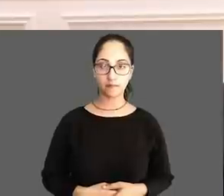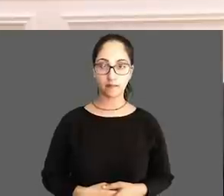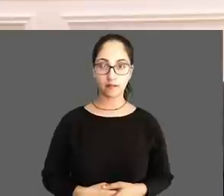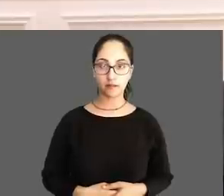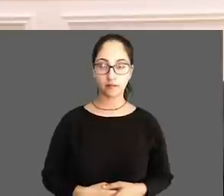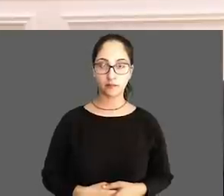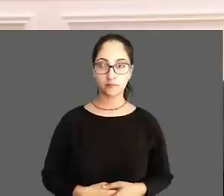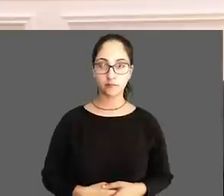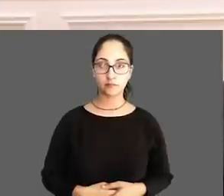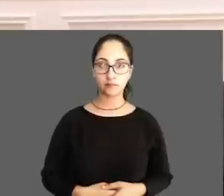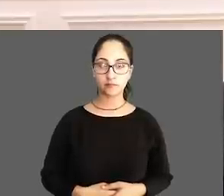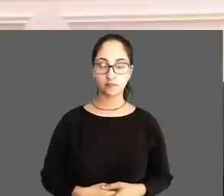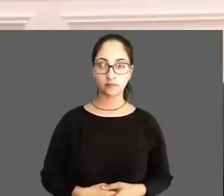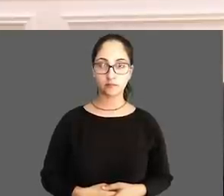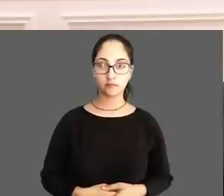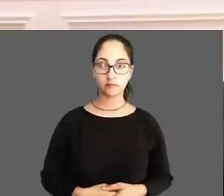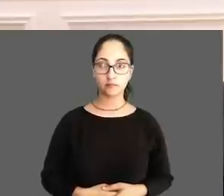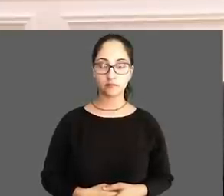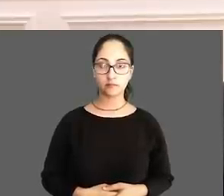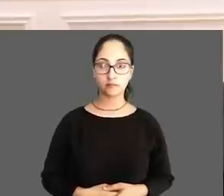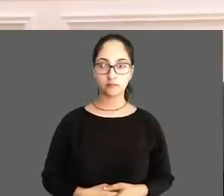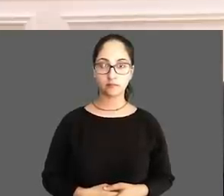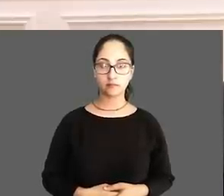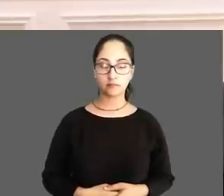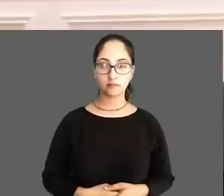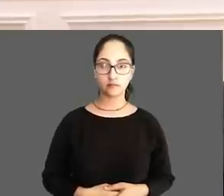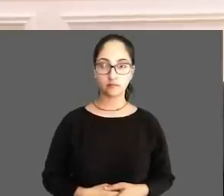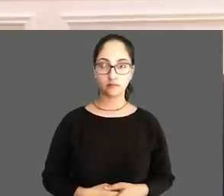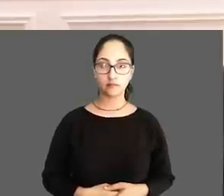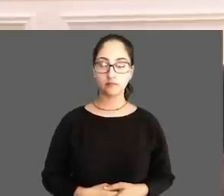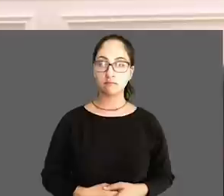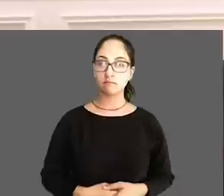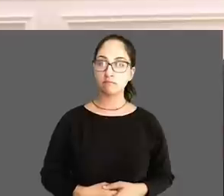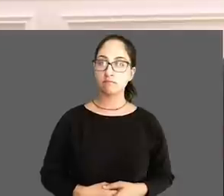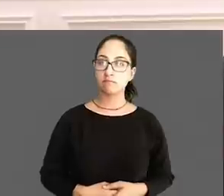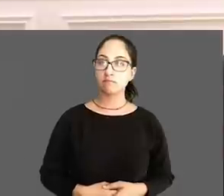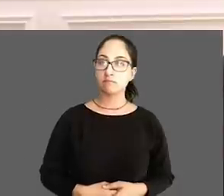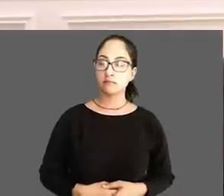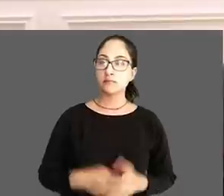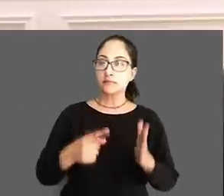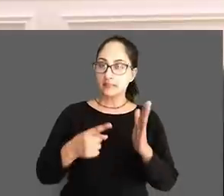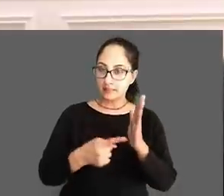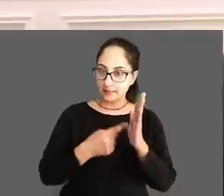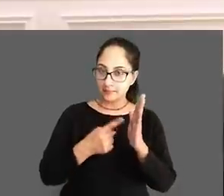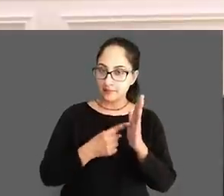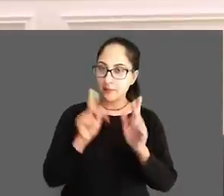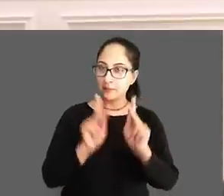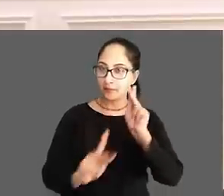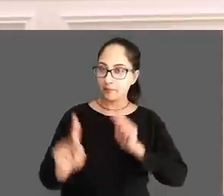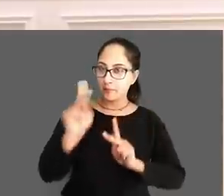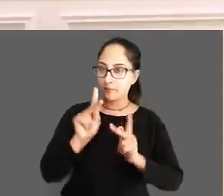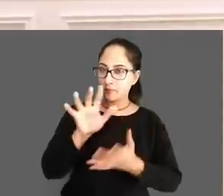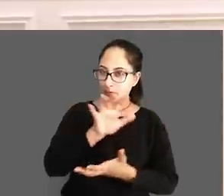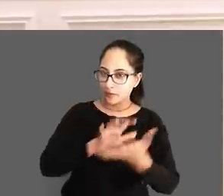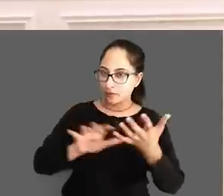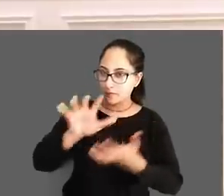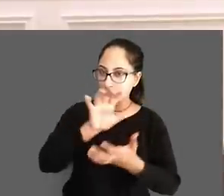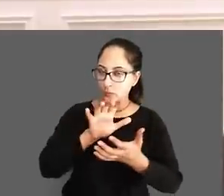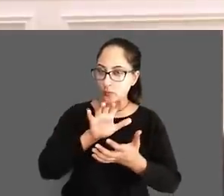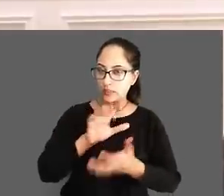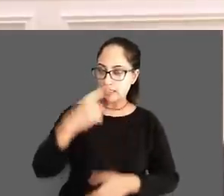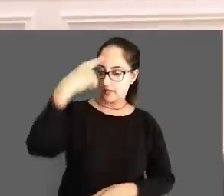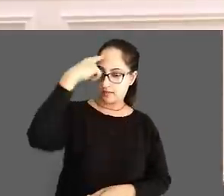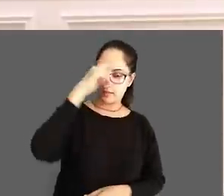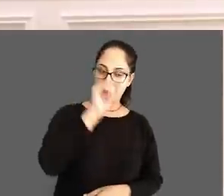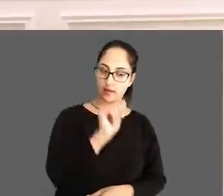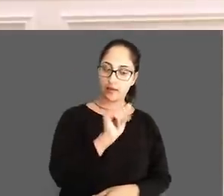Aga Khan Fund for Economic Development. Many times we are confused about the objectives of these companies. Yes,